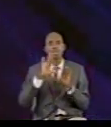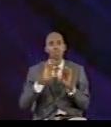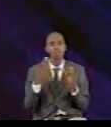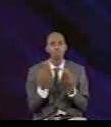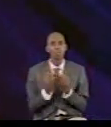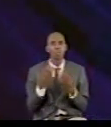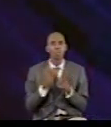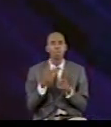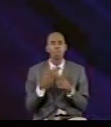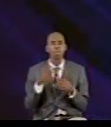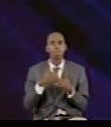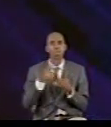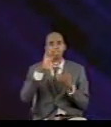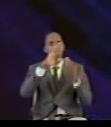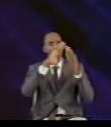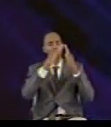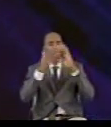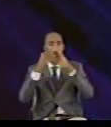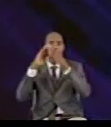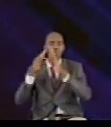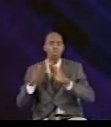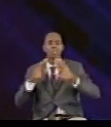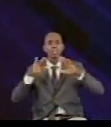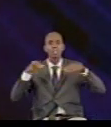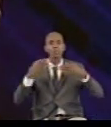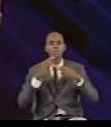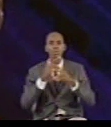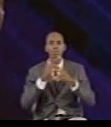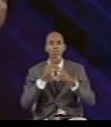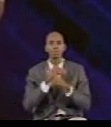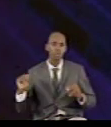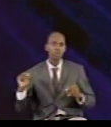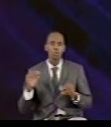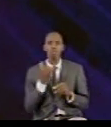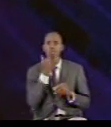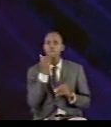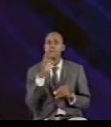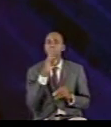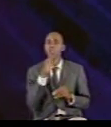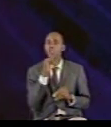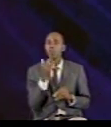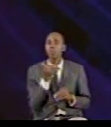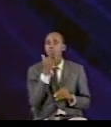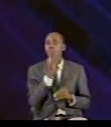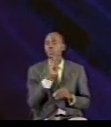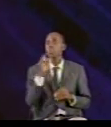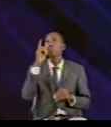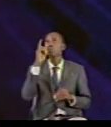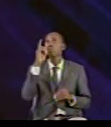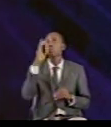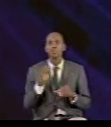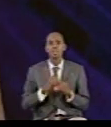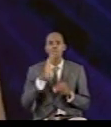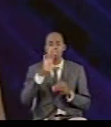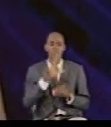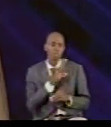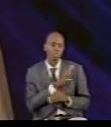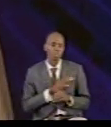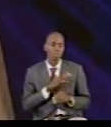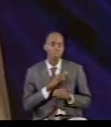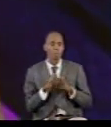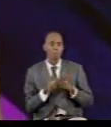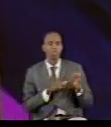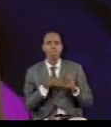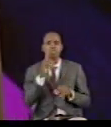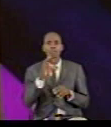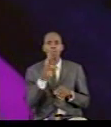community, giving no offense. You're not offending God in your character, in behavior. You're not